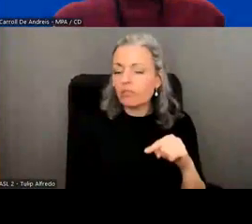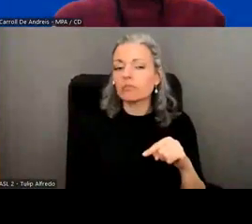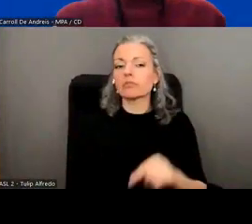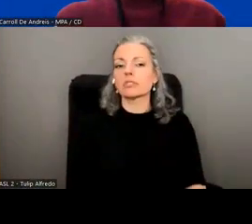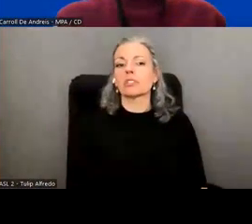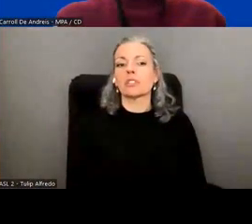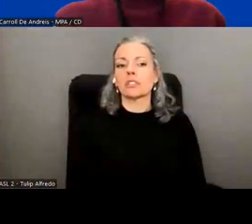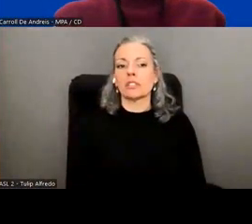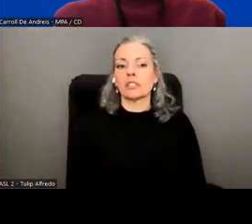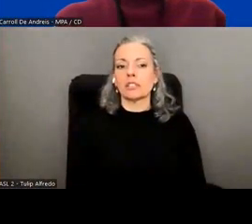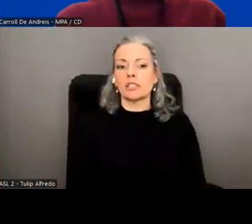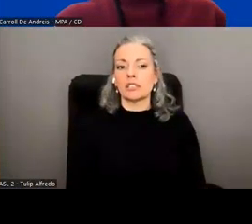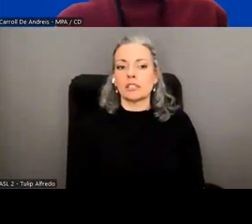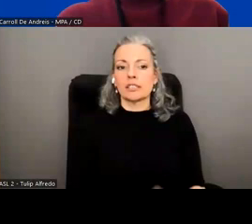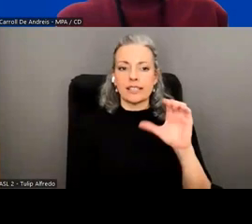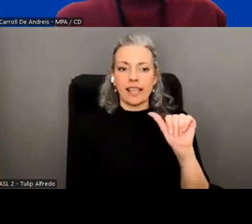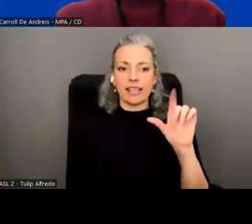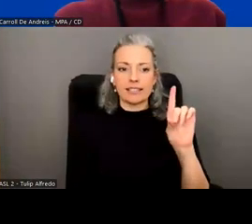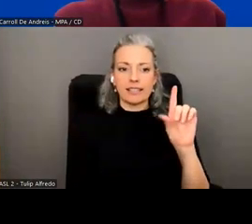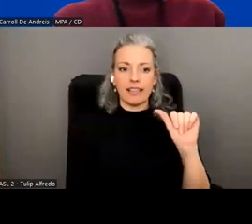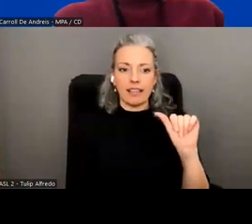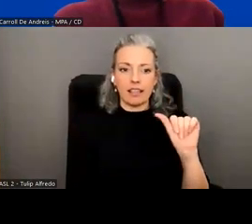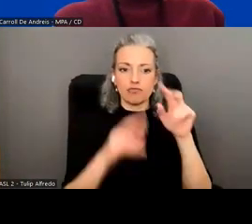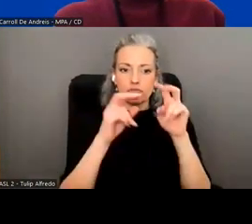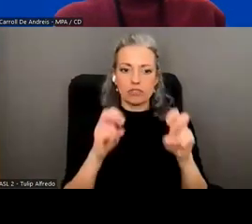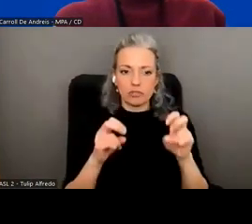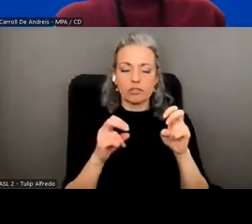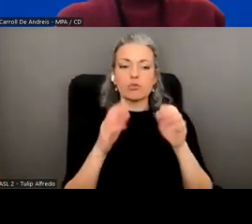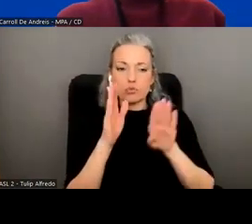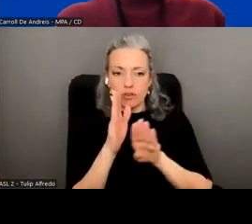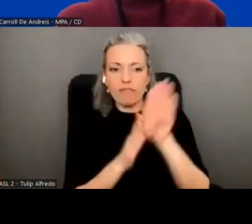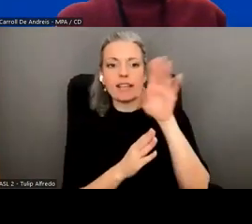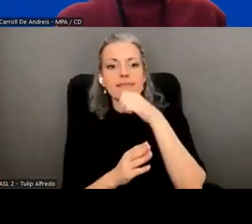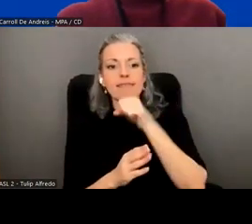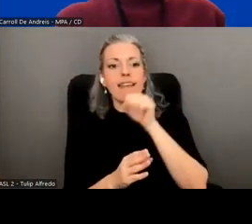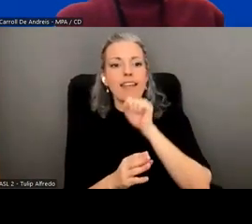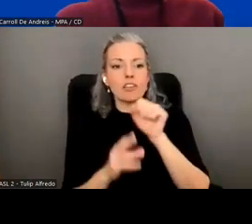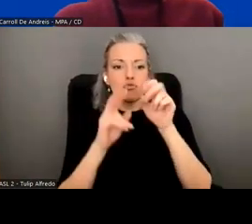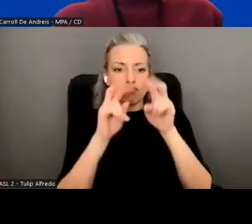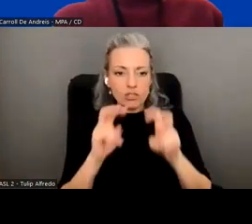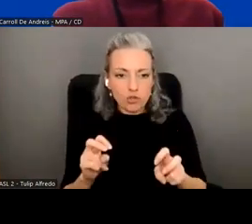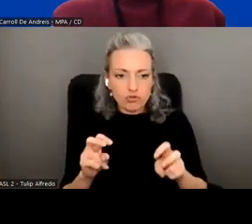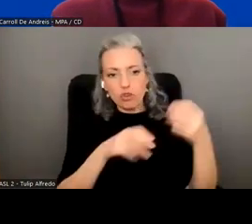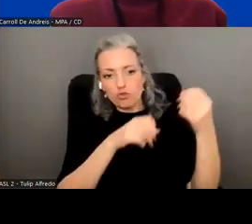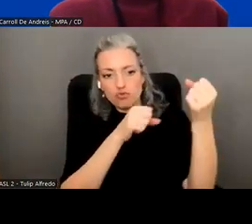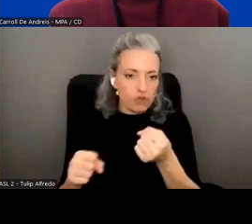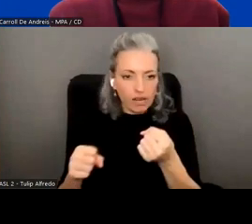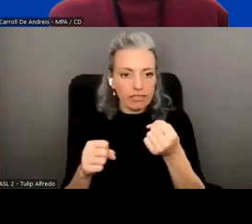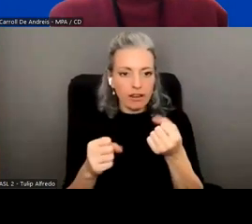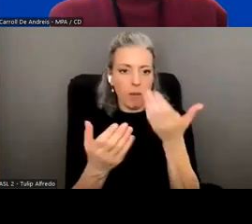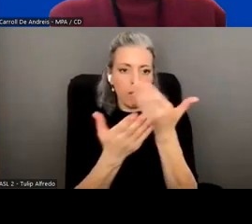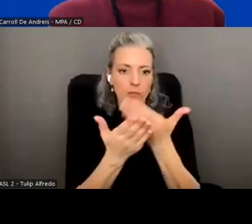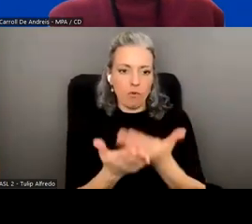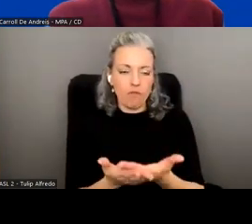Disability Research Partnership is to advance age and disability-focused research to strengthen the evidence base